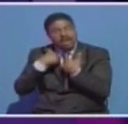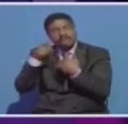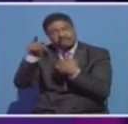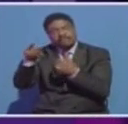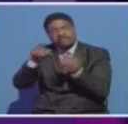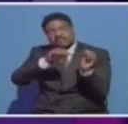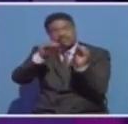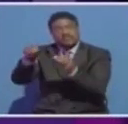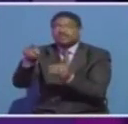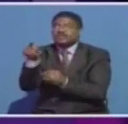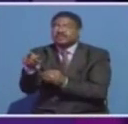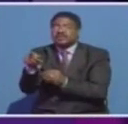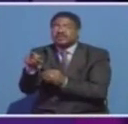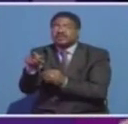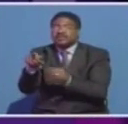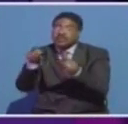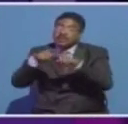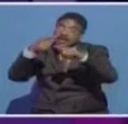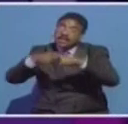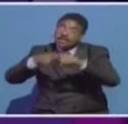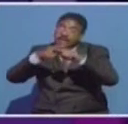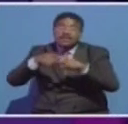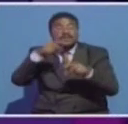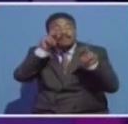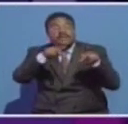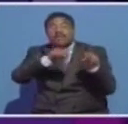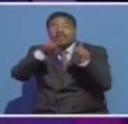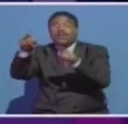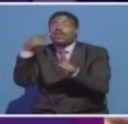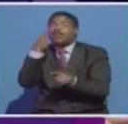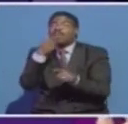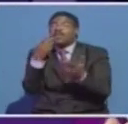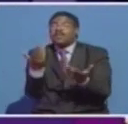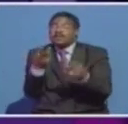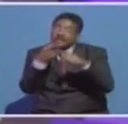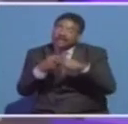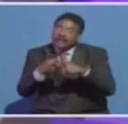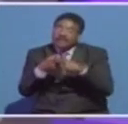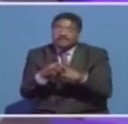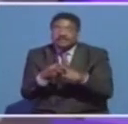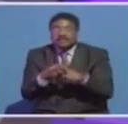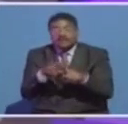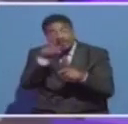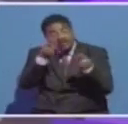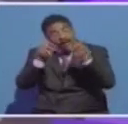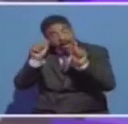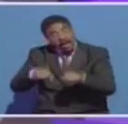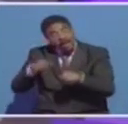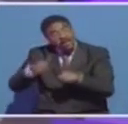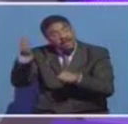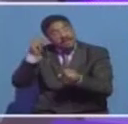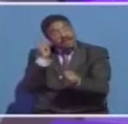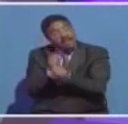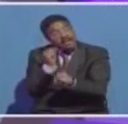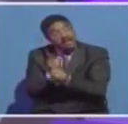schemes. It also depends on who goes there. If the people who go there who have the ability to become